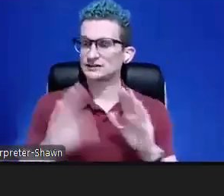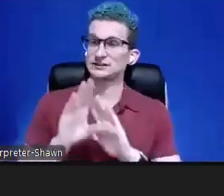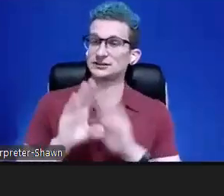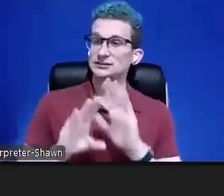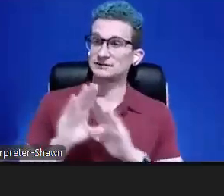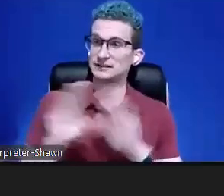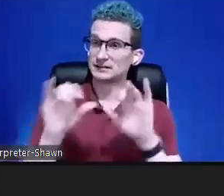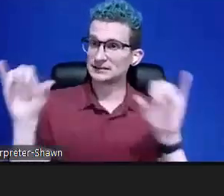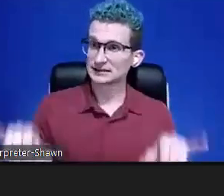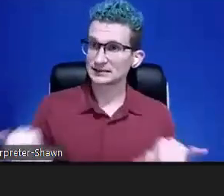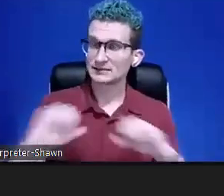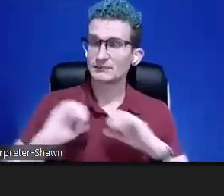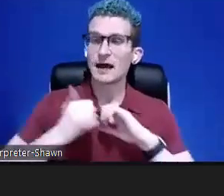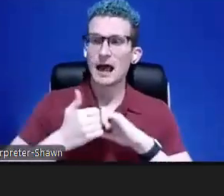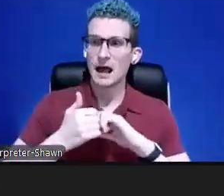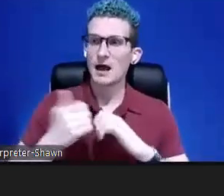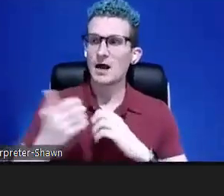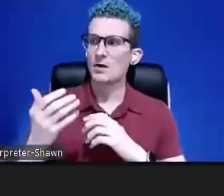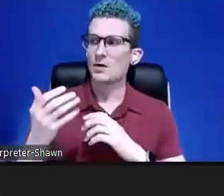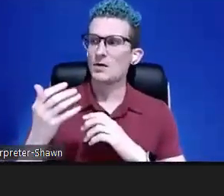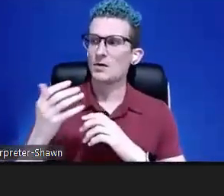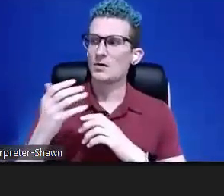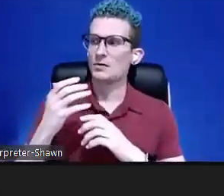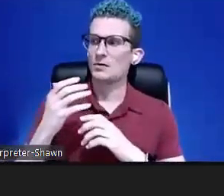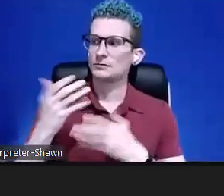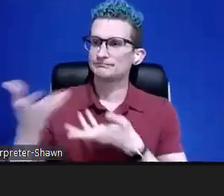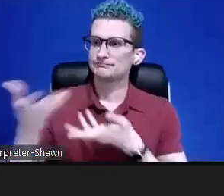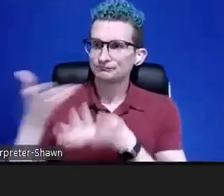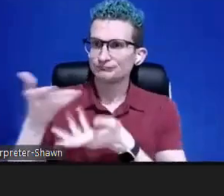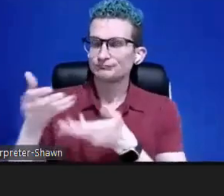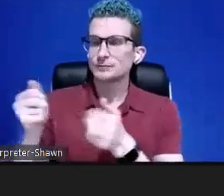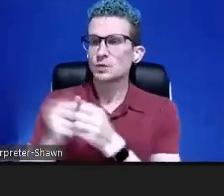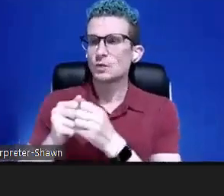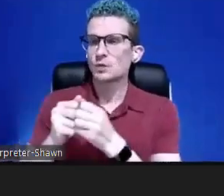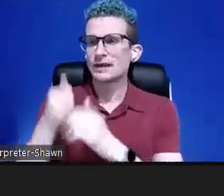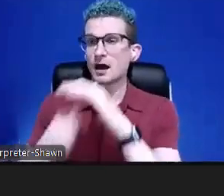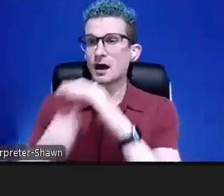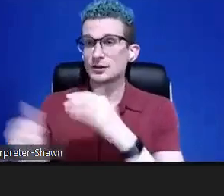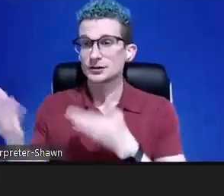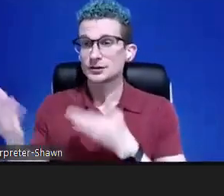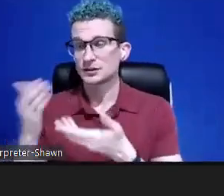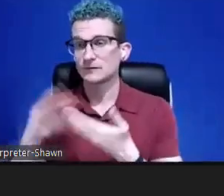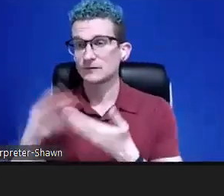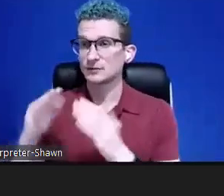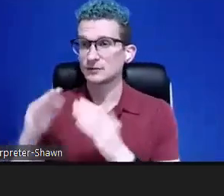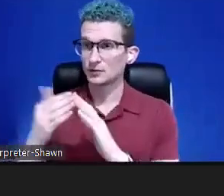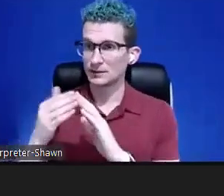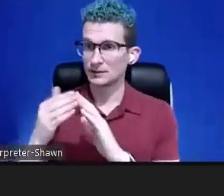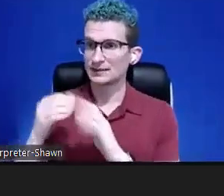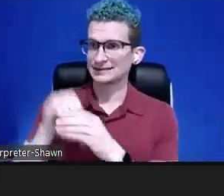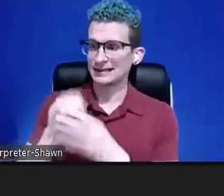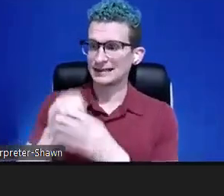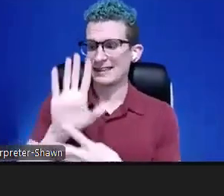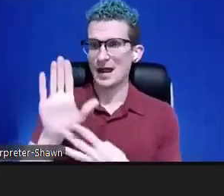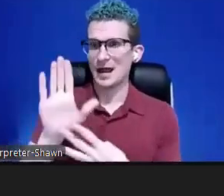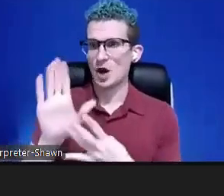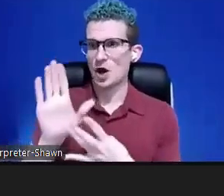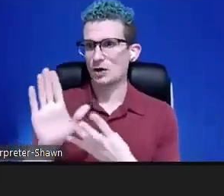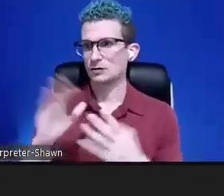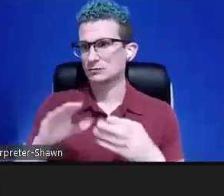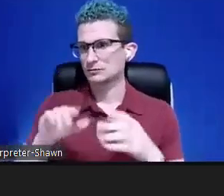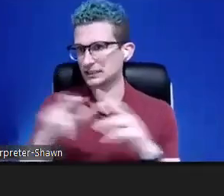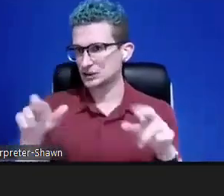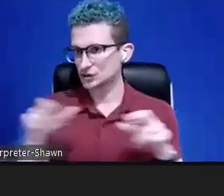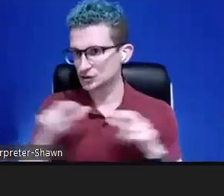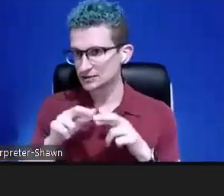are engaging with underserved communities throughout their region. And I think